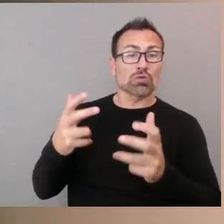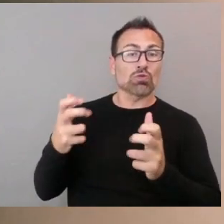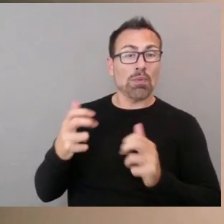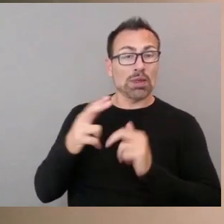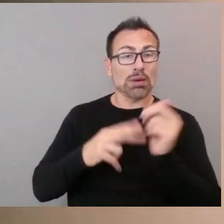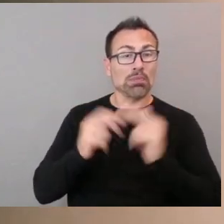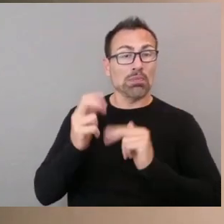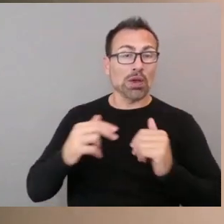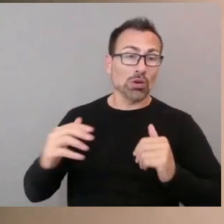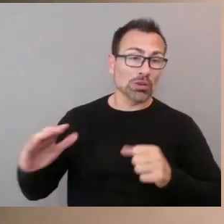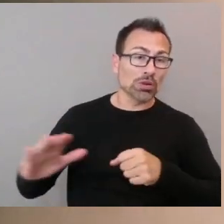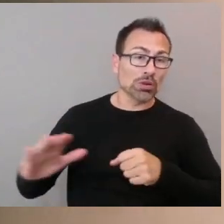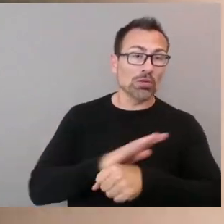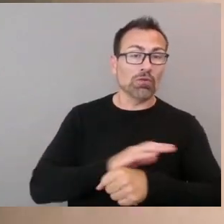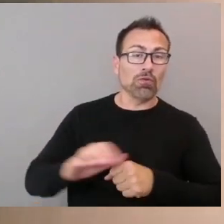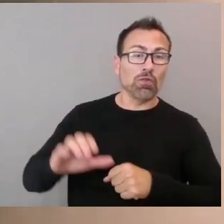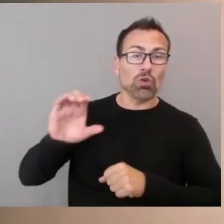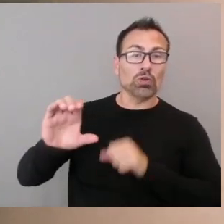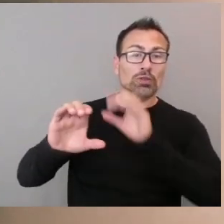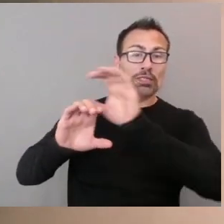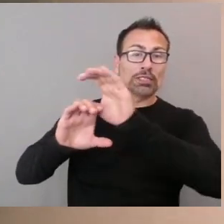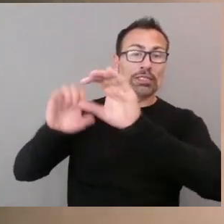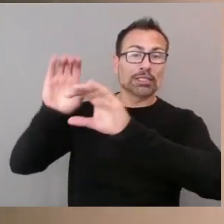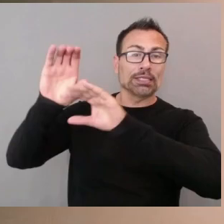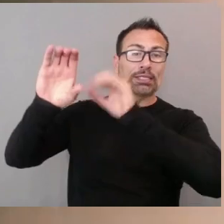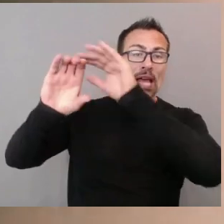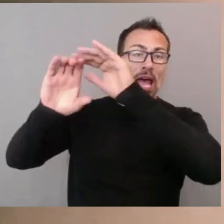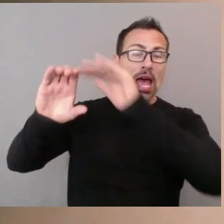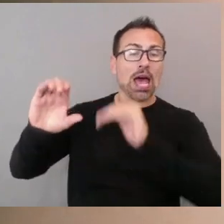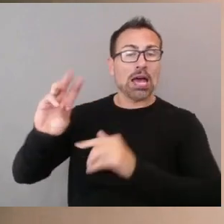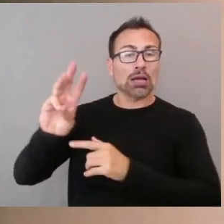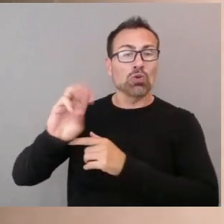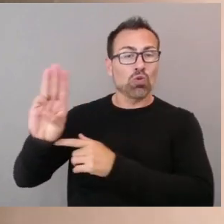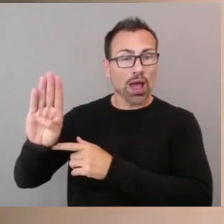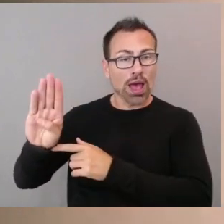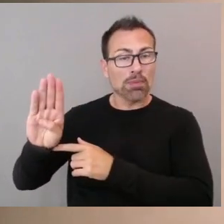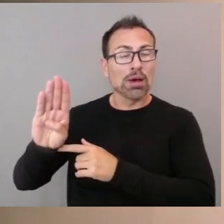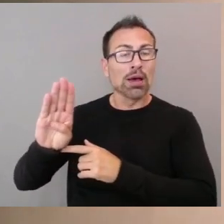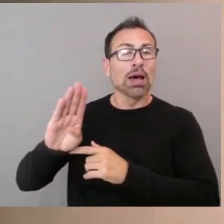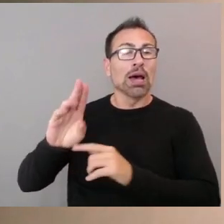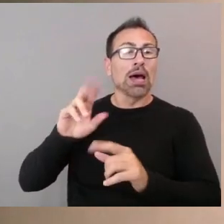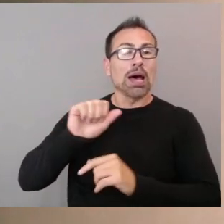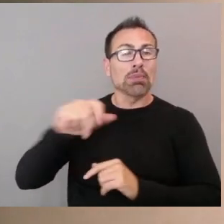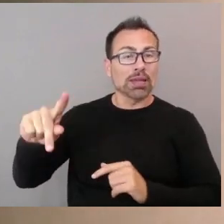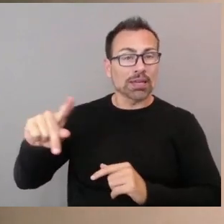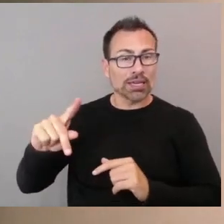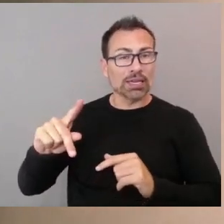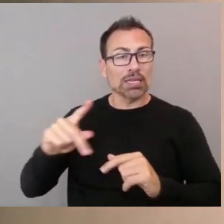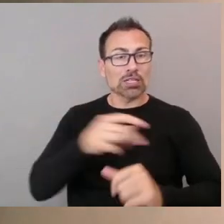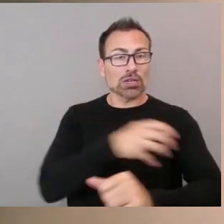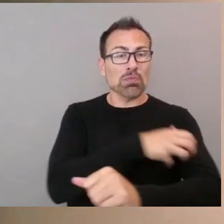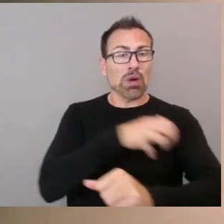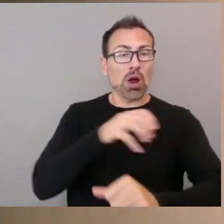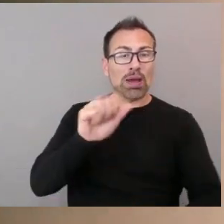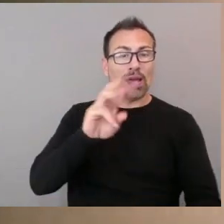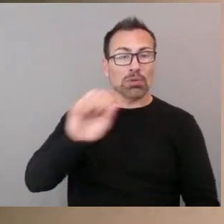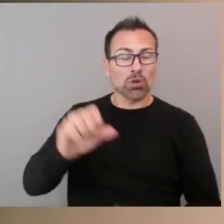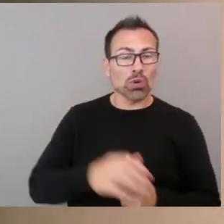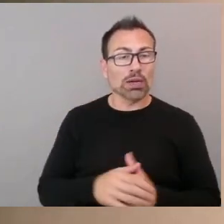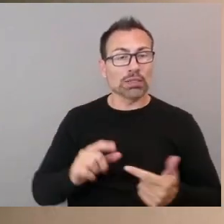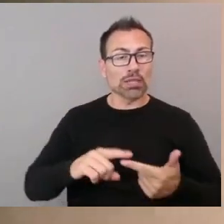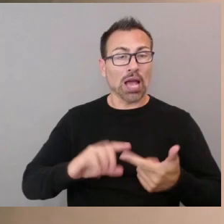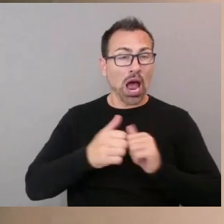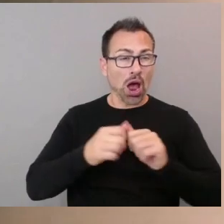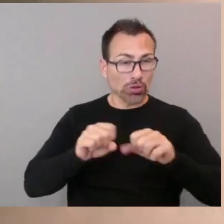web application powered by AWS. We saw how to deploy a serverless application. We saw how